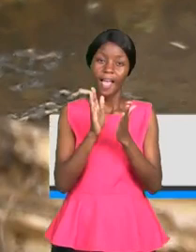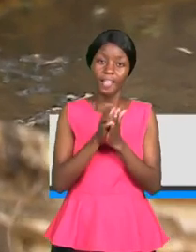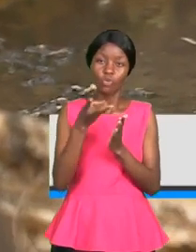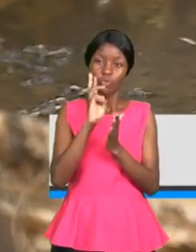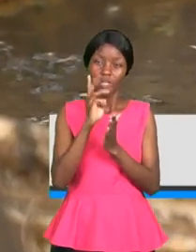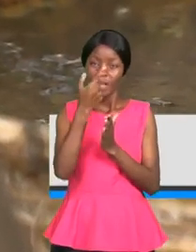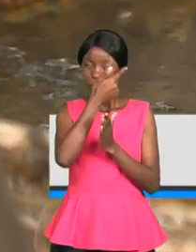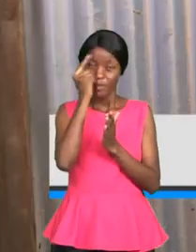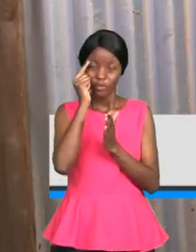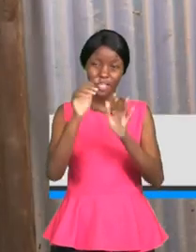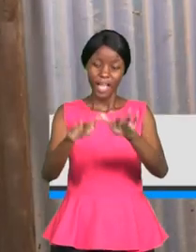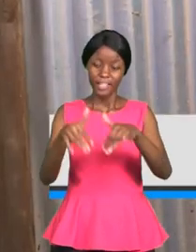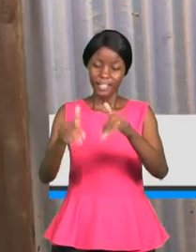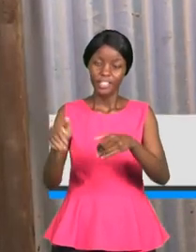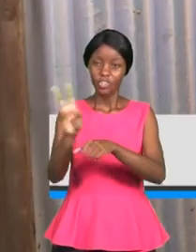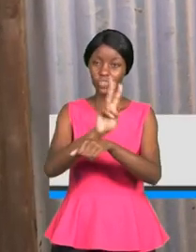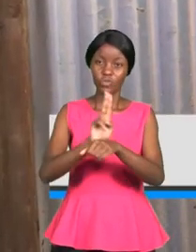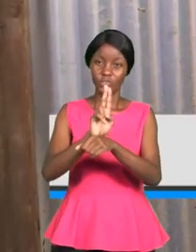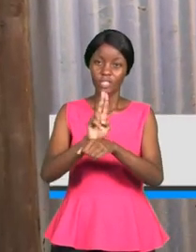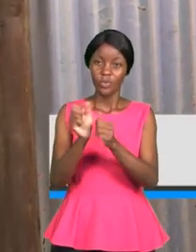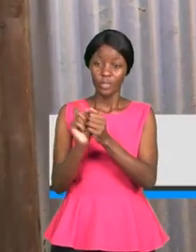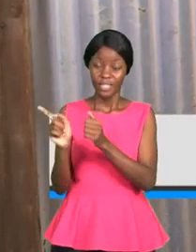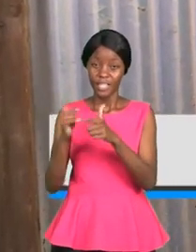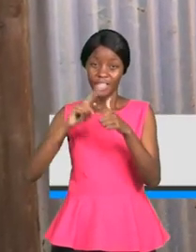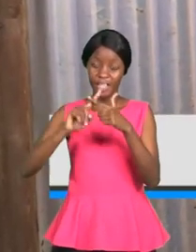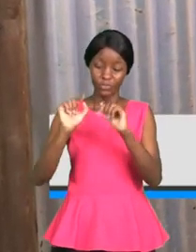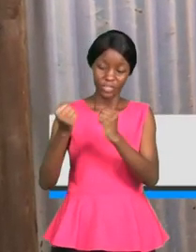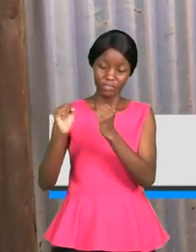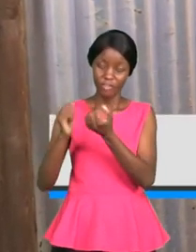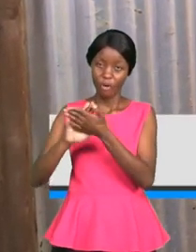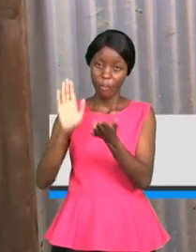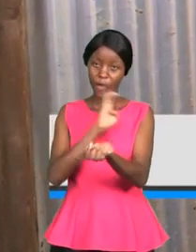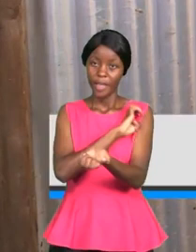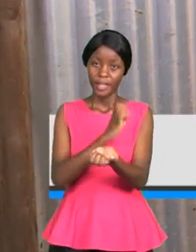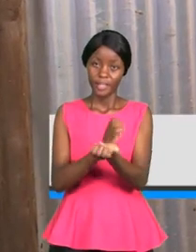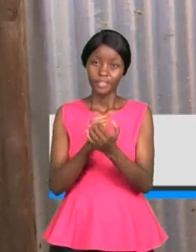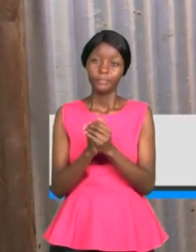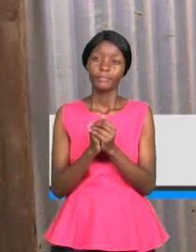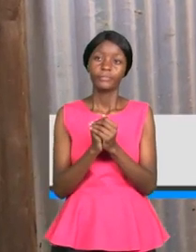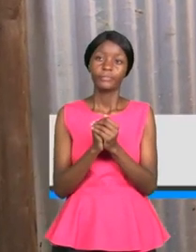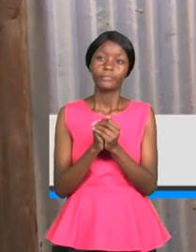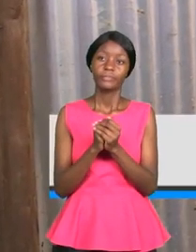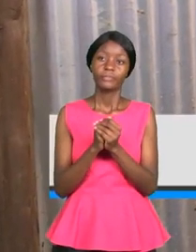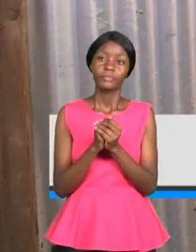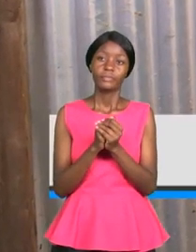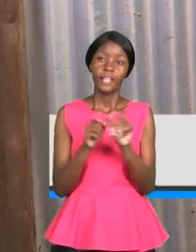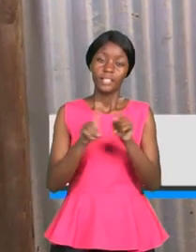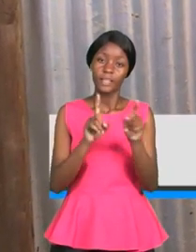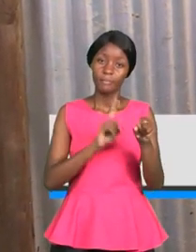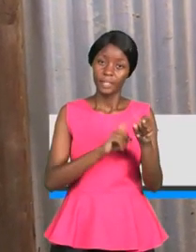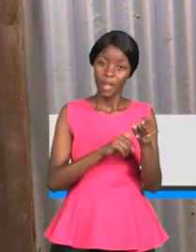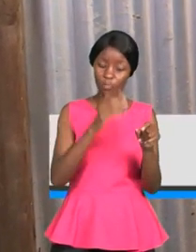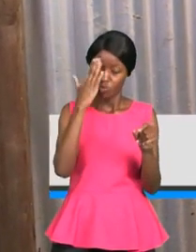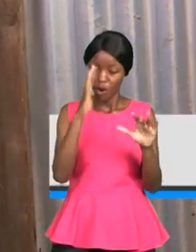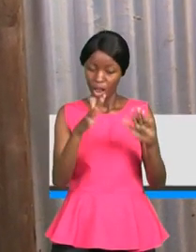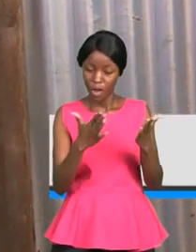for agricultural use. With this, you save much in terms of energy. And when you translate how you